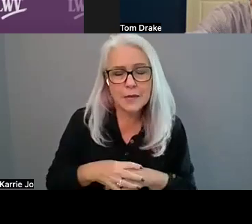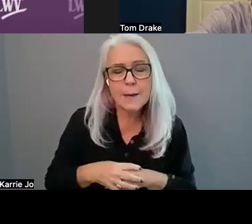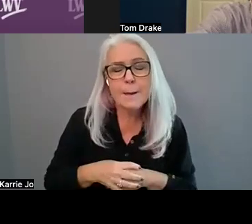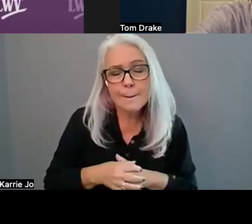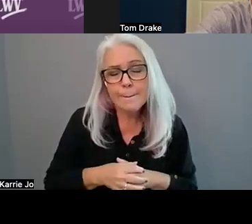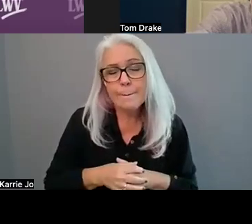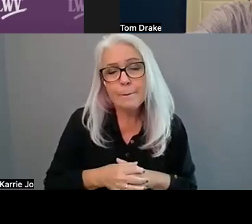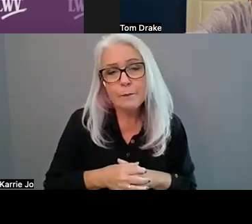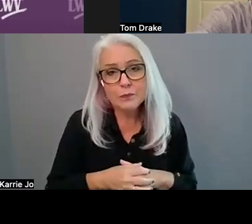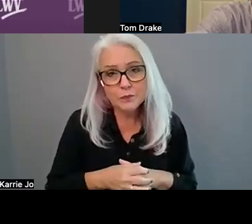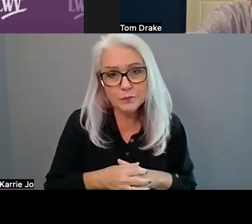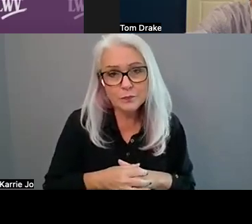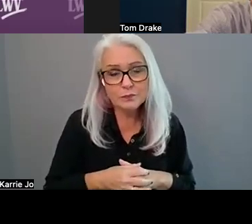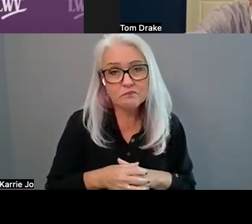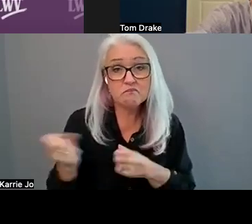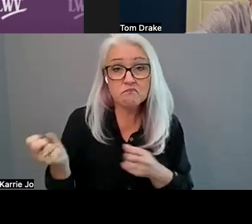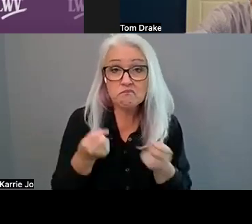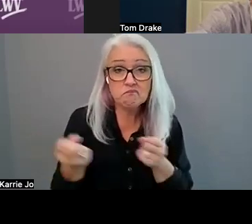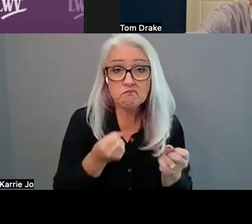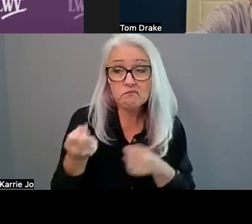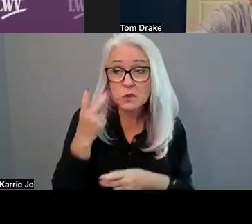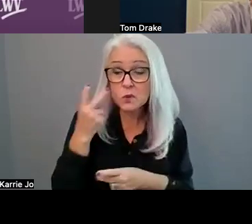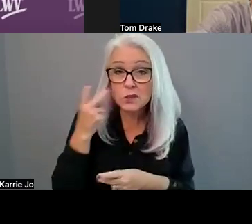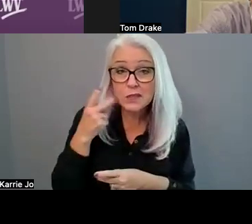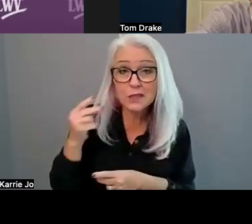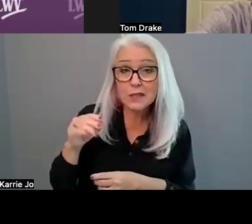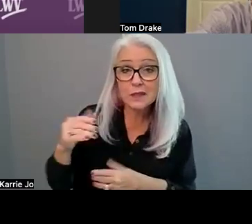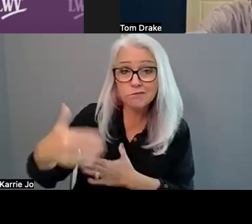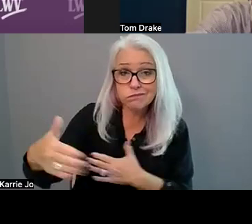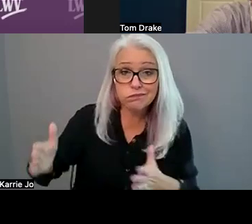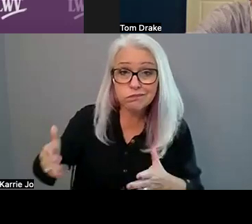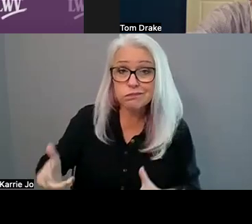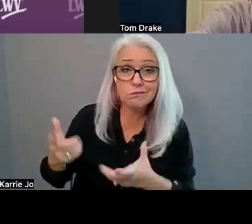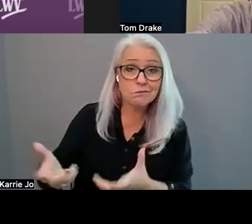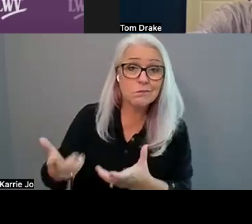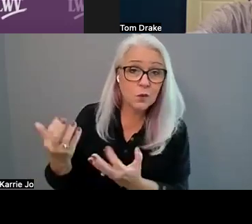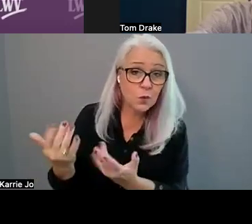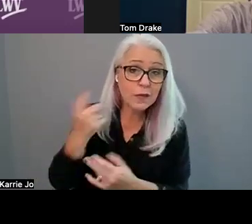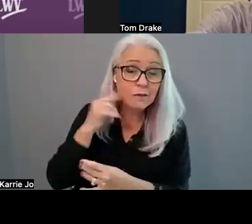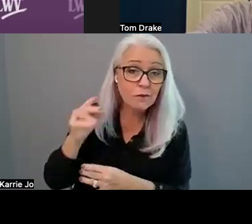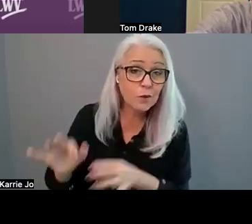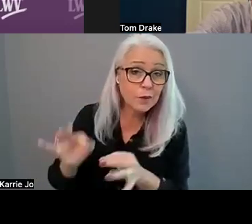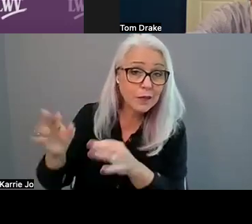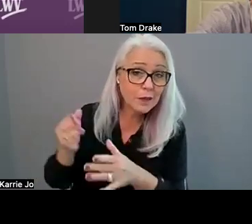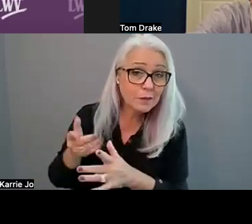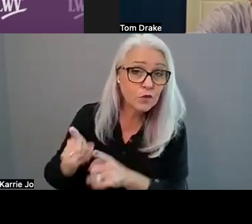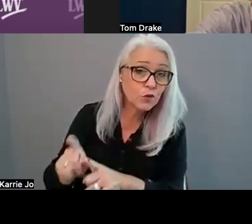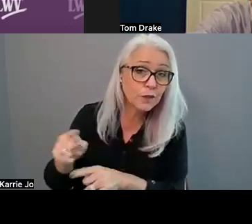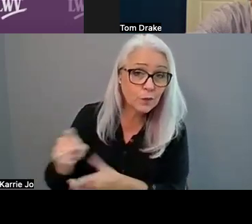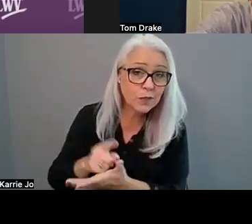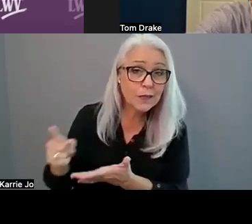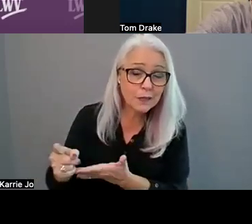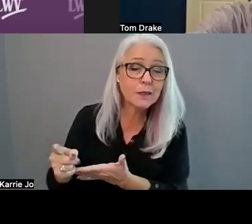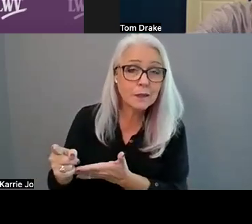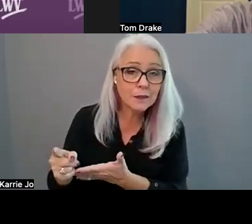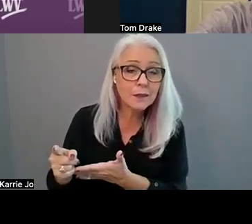And you know, you drive around and you do see buckets outside people's houses waiting for pickup throughout the week. And I think it's somewhere